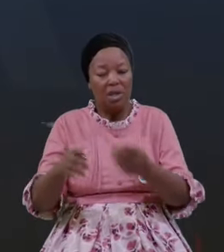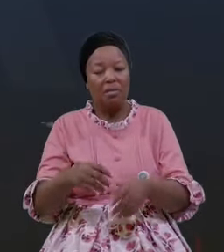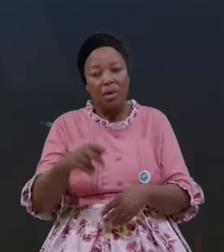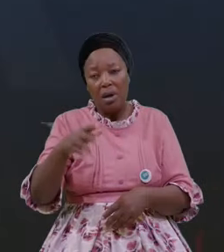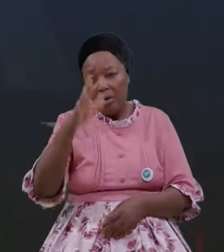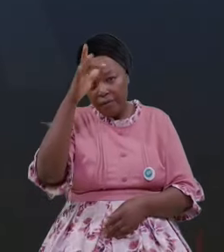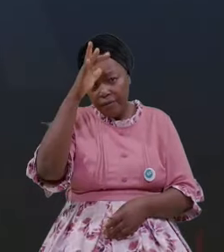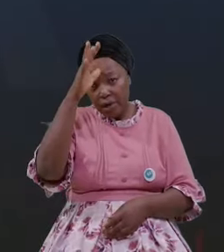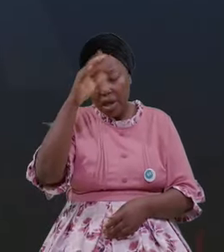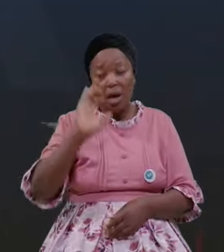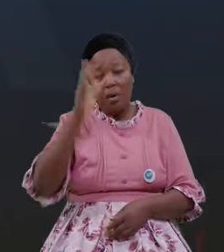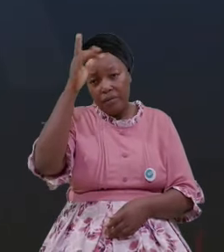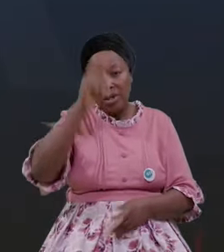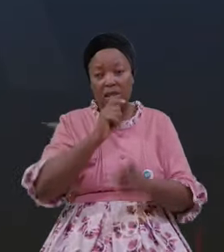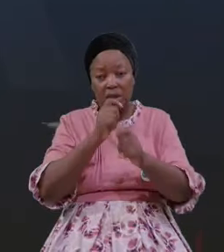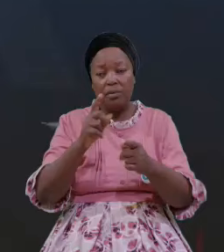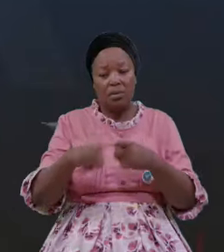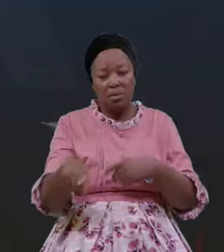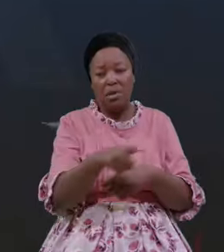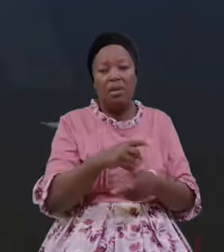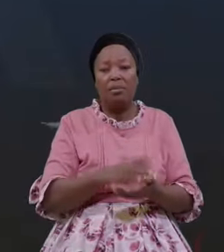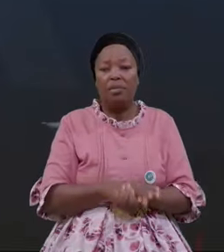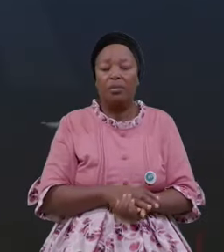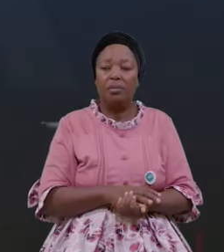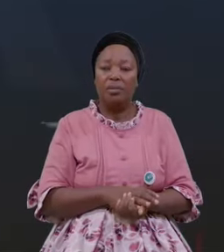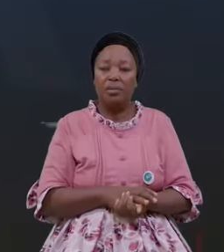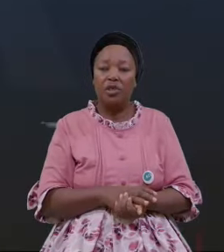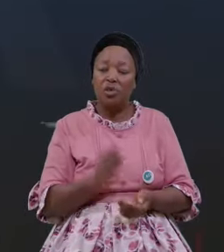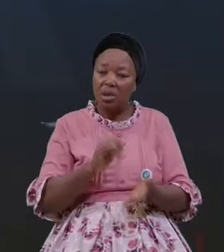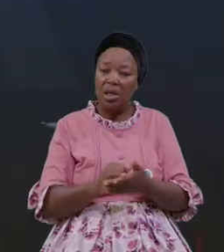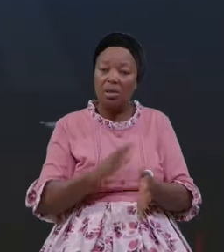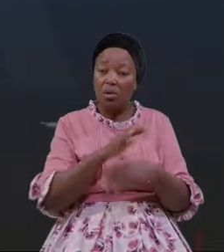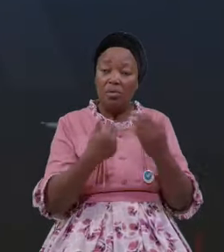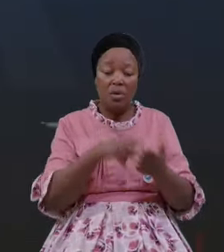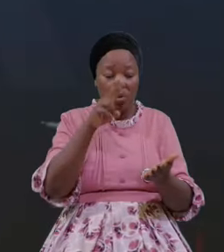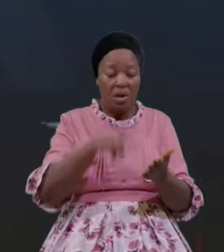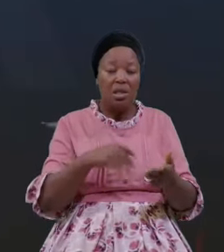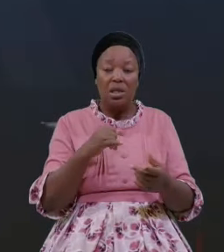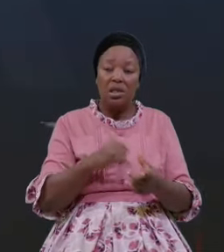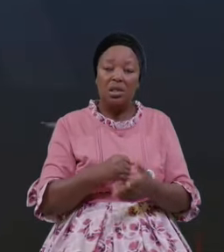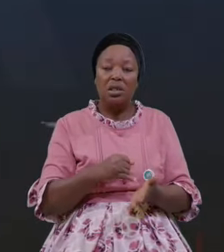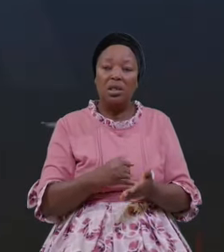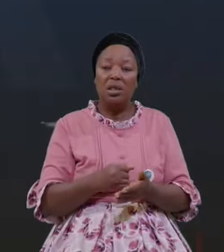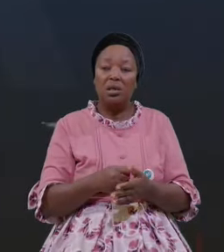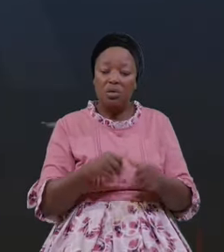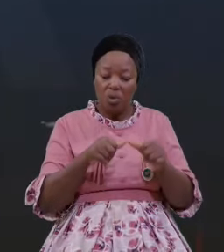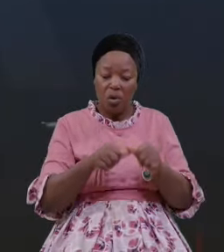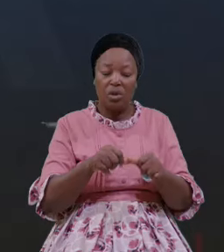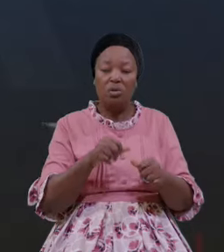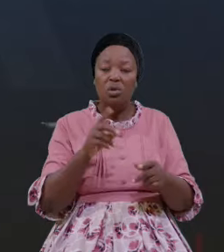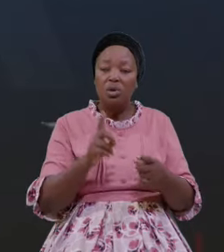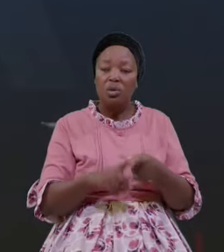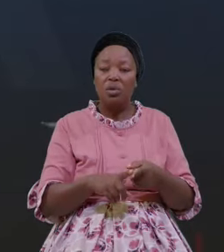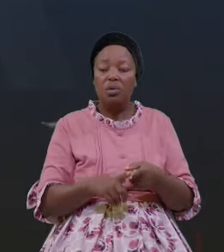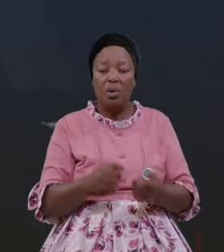until the banquet. So they give them they may misplace this here now as they're going. So keep the material of the pastor, because it's